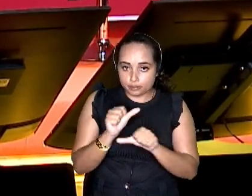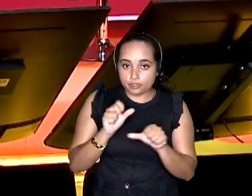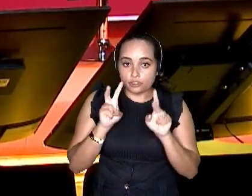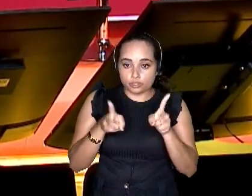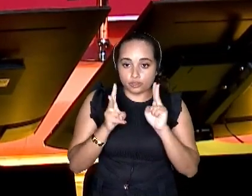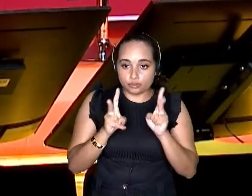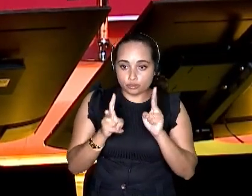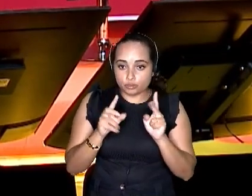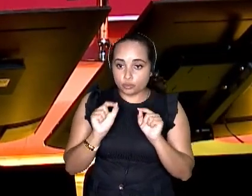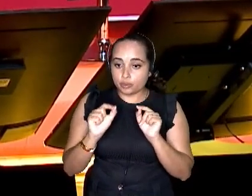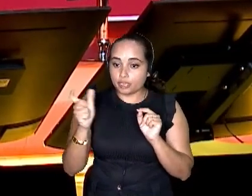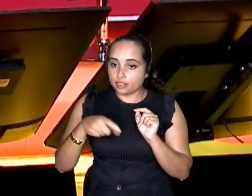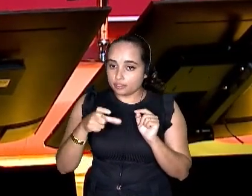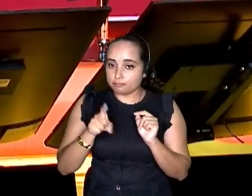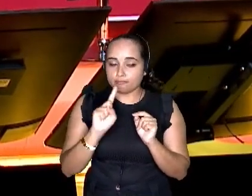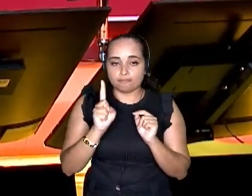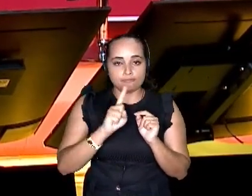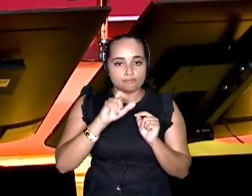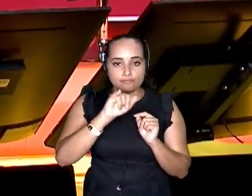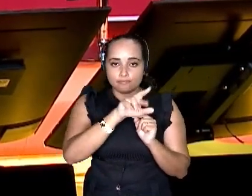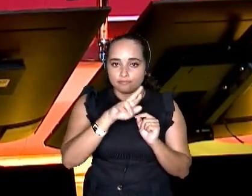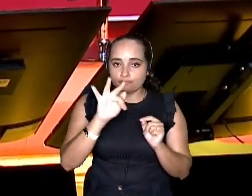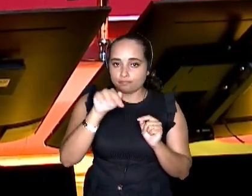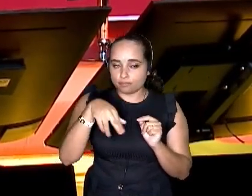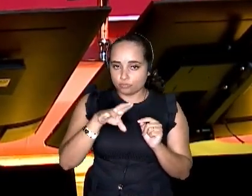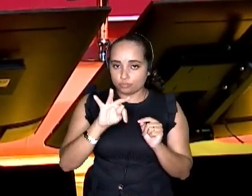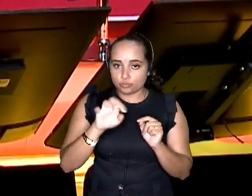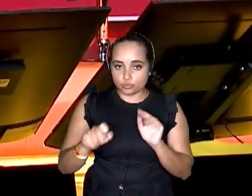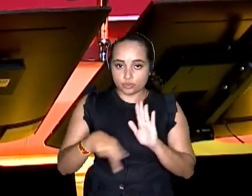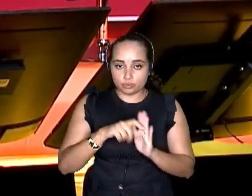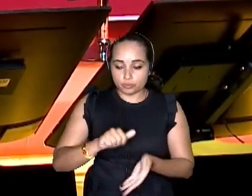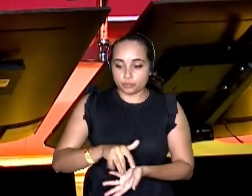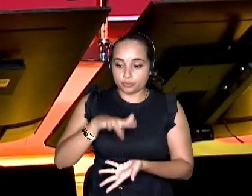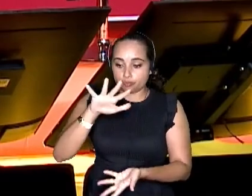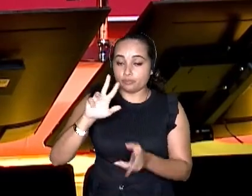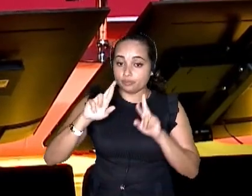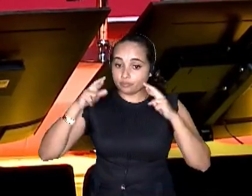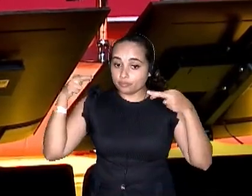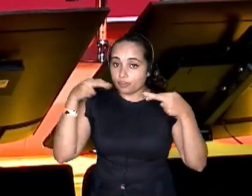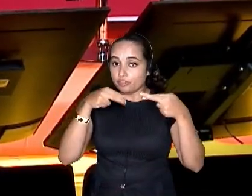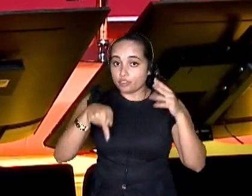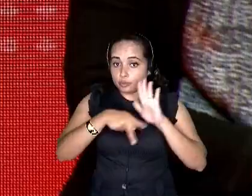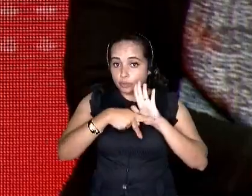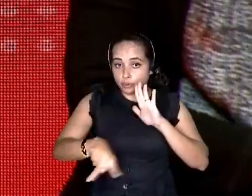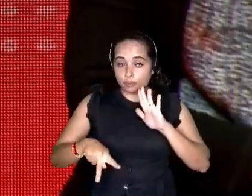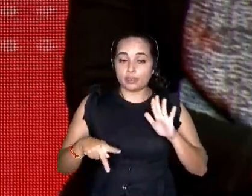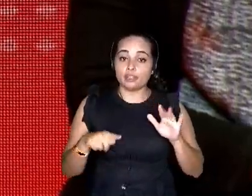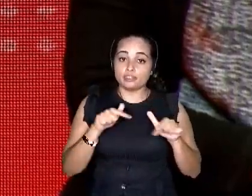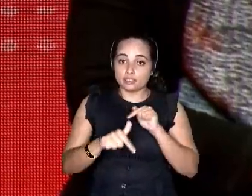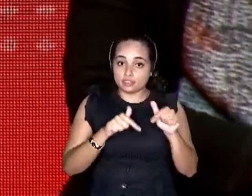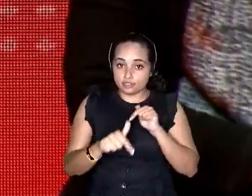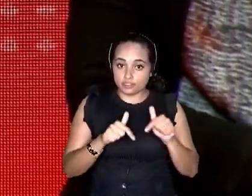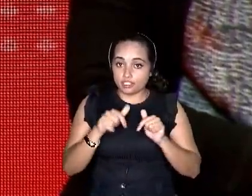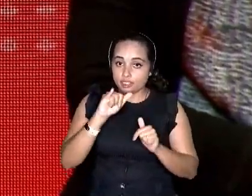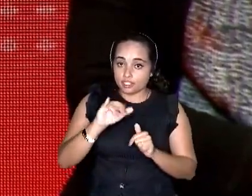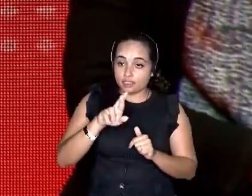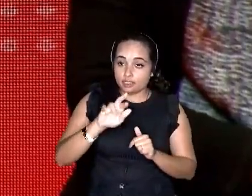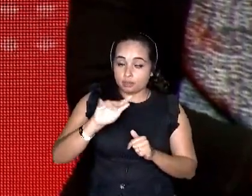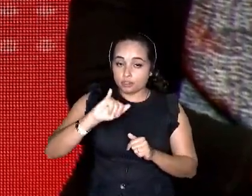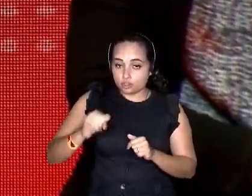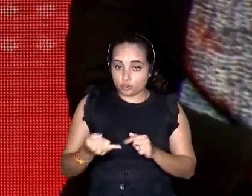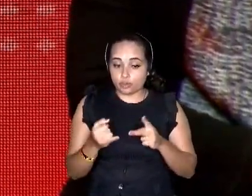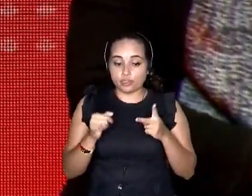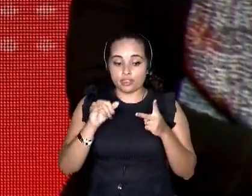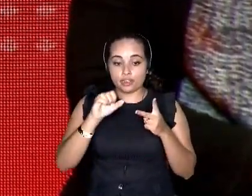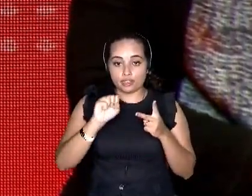continua não sendo creditável o IR-fonte sobre as remessas referentes a serviços. Mas, pelo menos, o IRPJ e a CS,